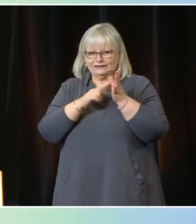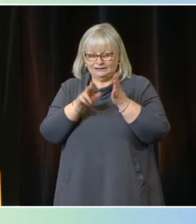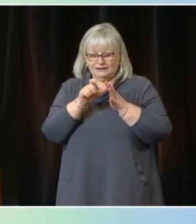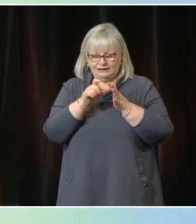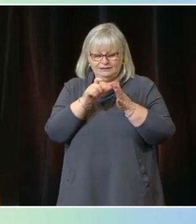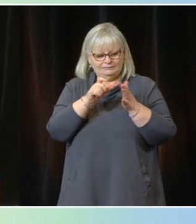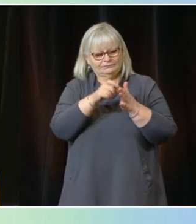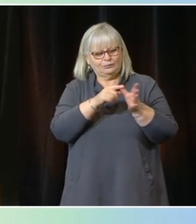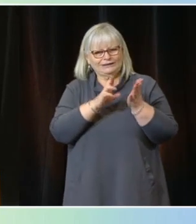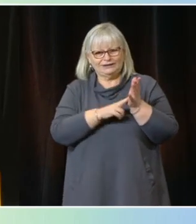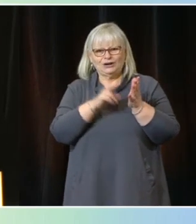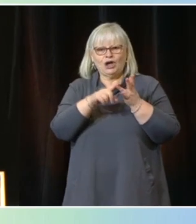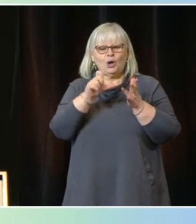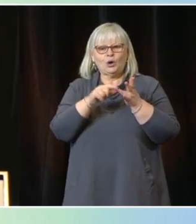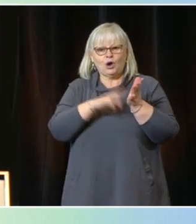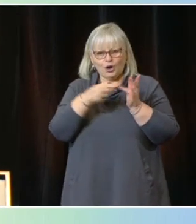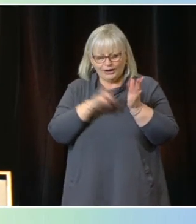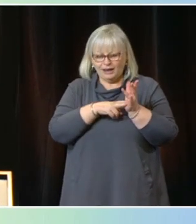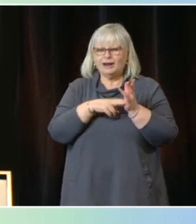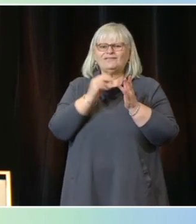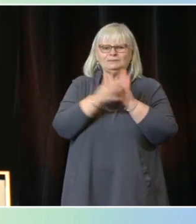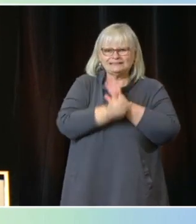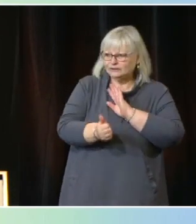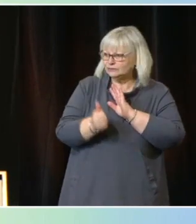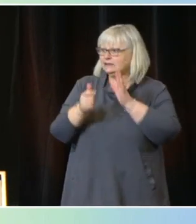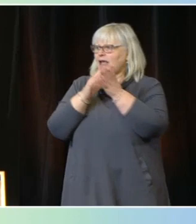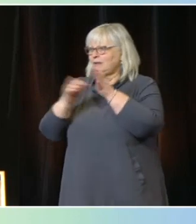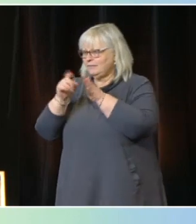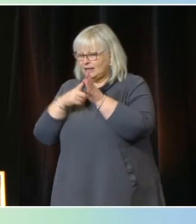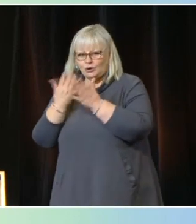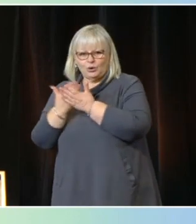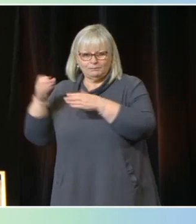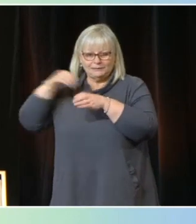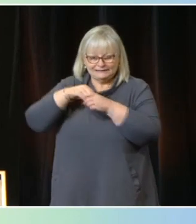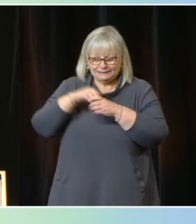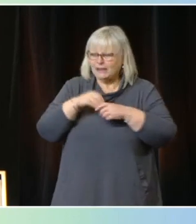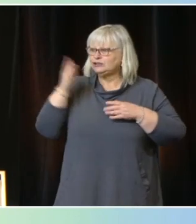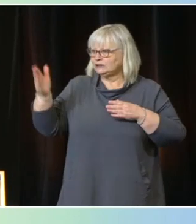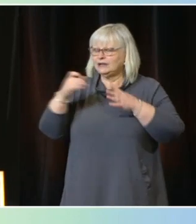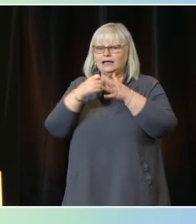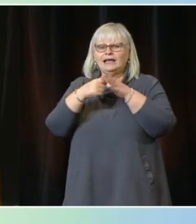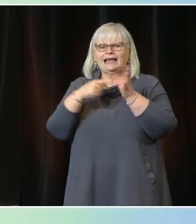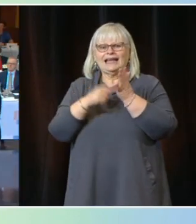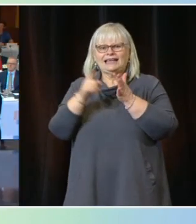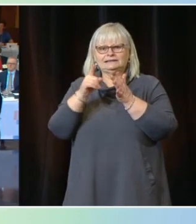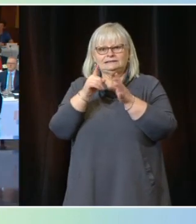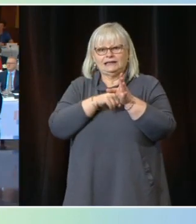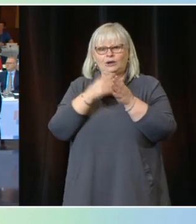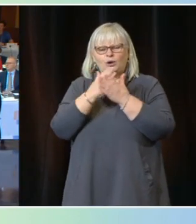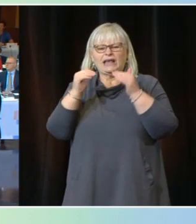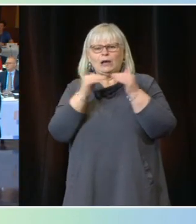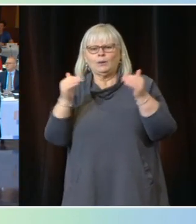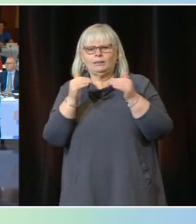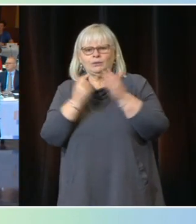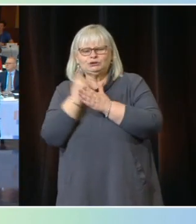Claire O'Neill on migration Amanda rishworth on participation Katie Gallagher on equal opportunities